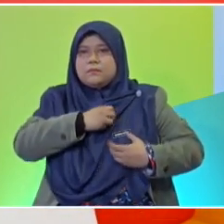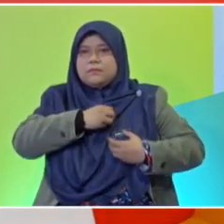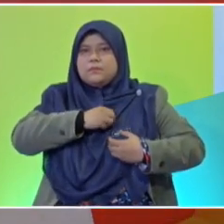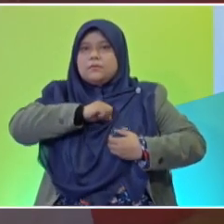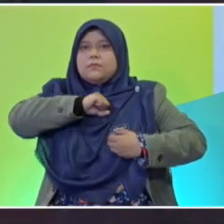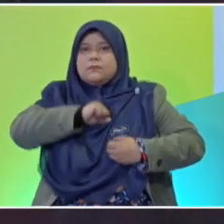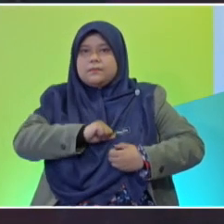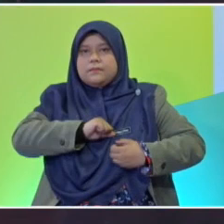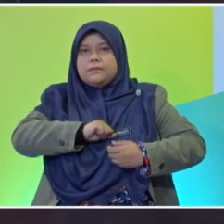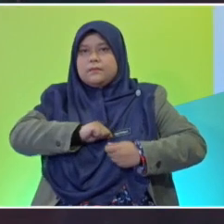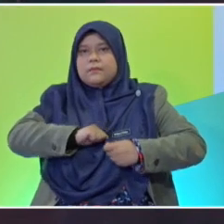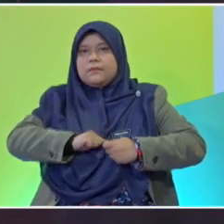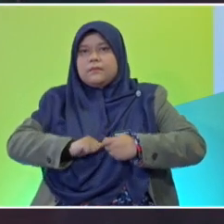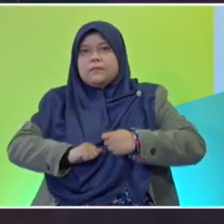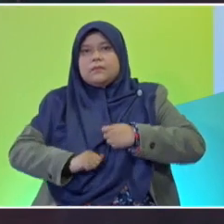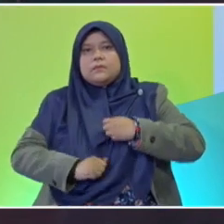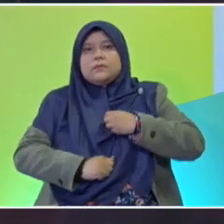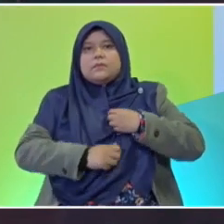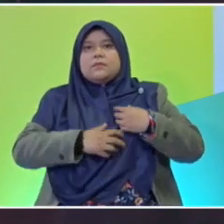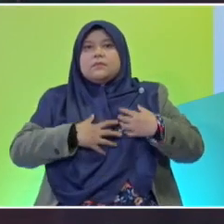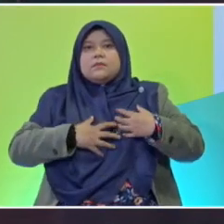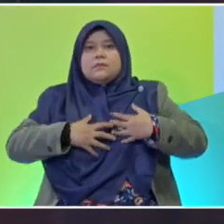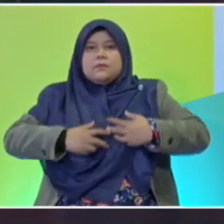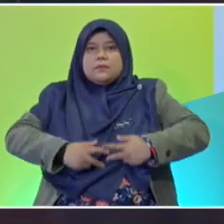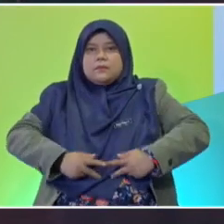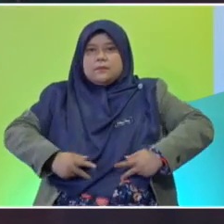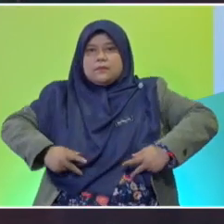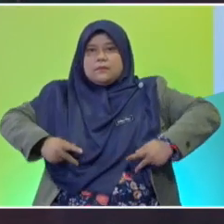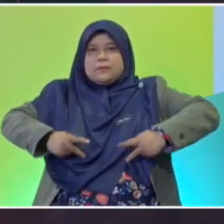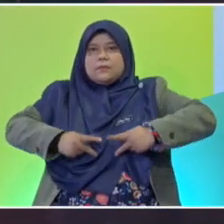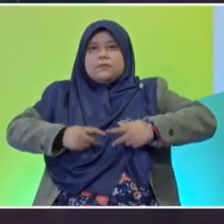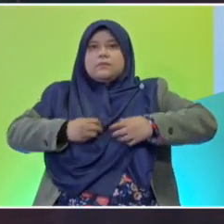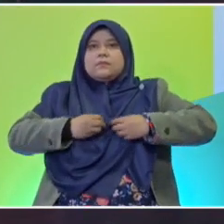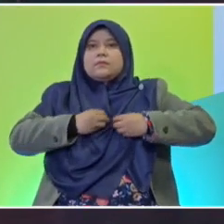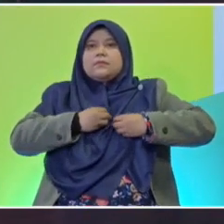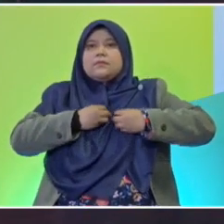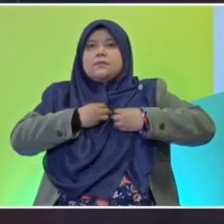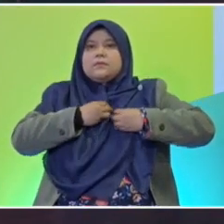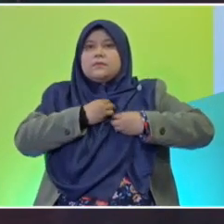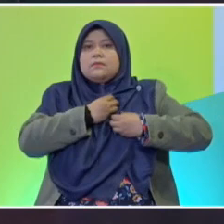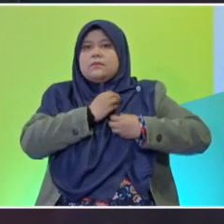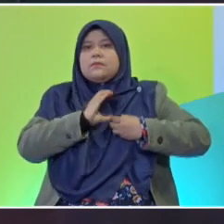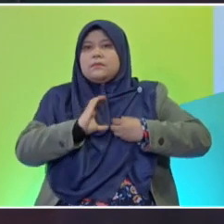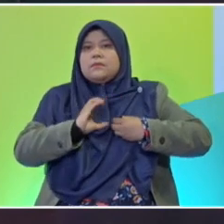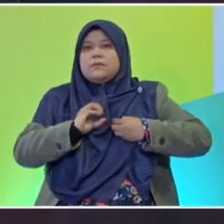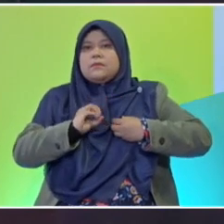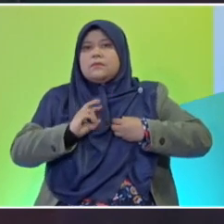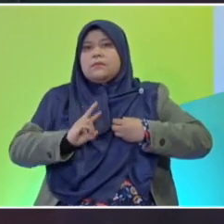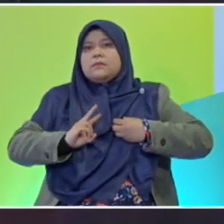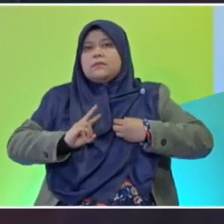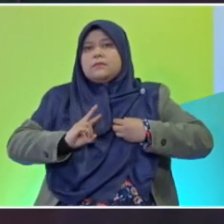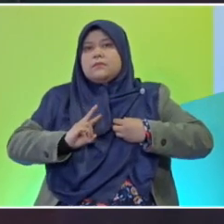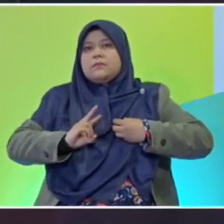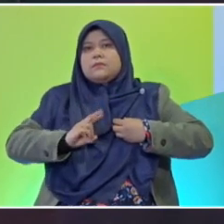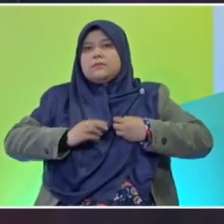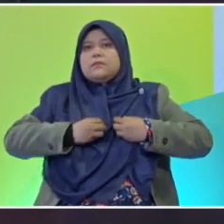pressure, and it will flow out of the heart and bring the blood and carbon dioxide and